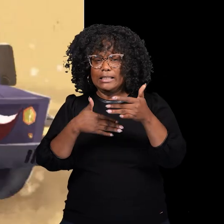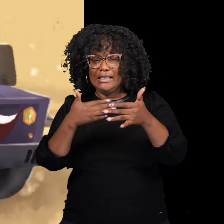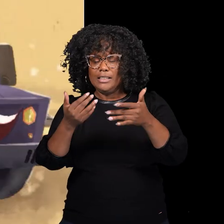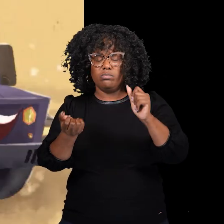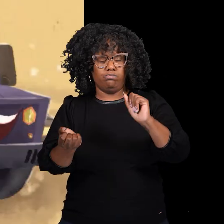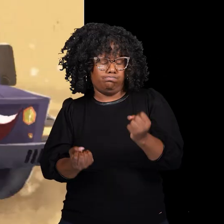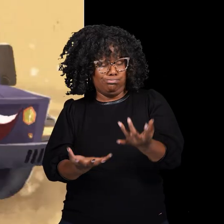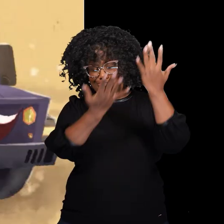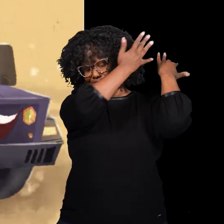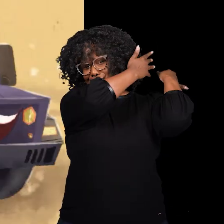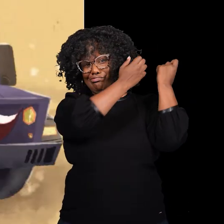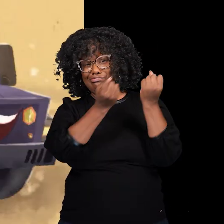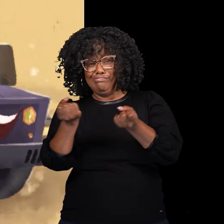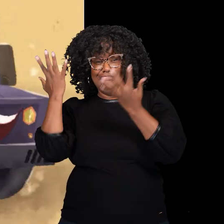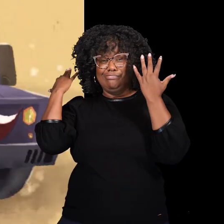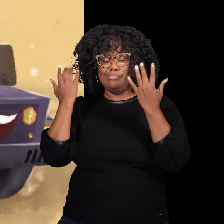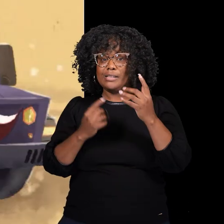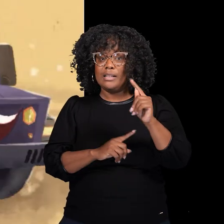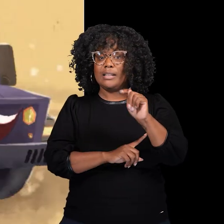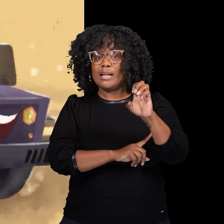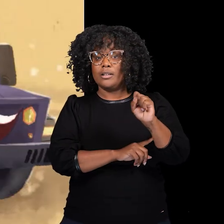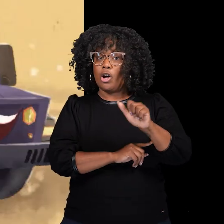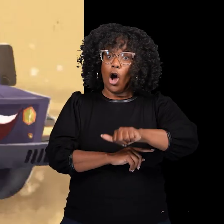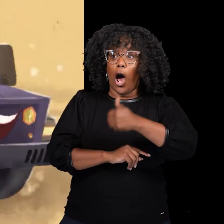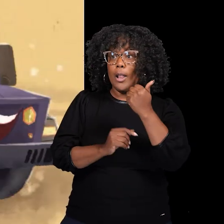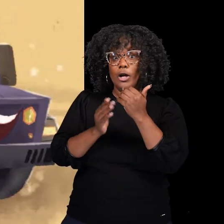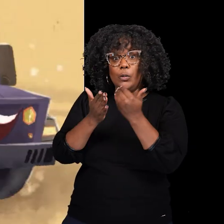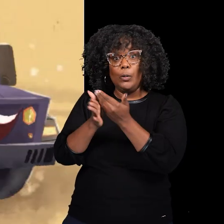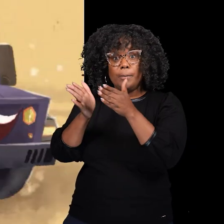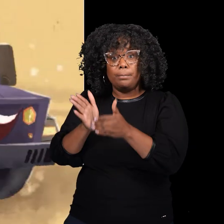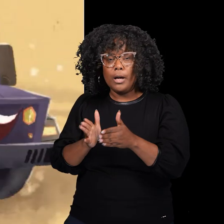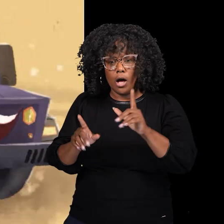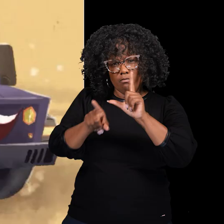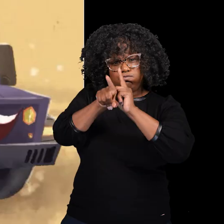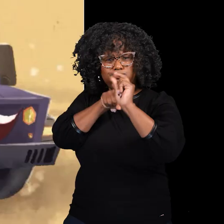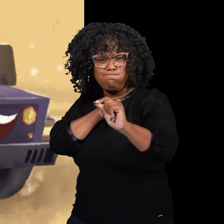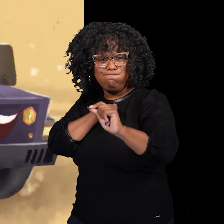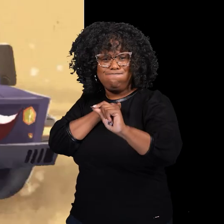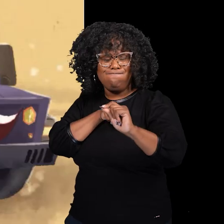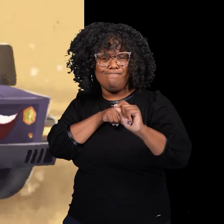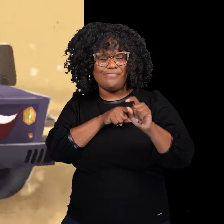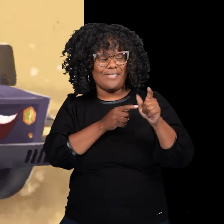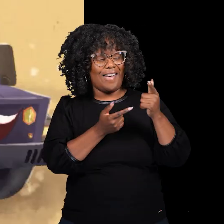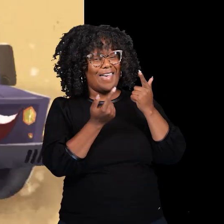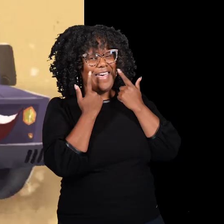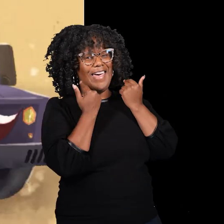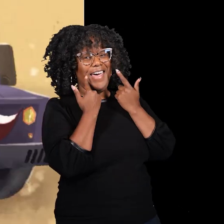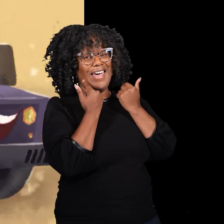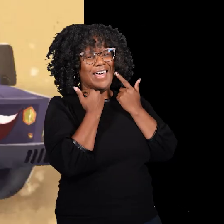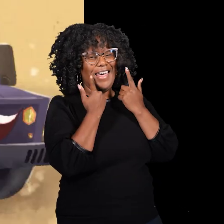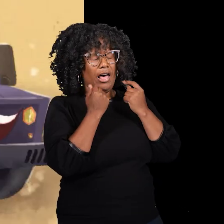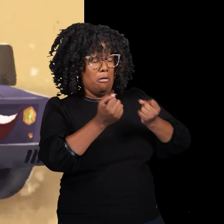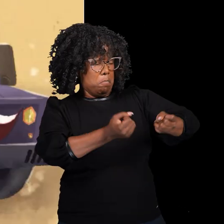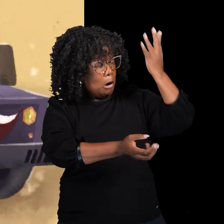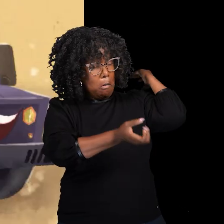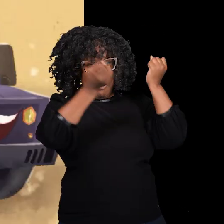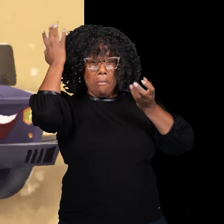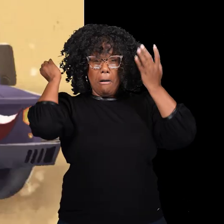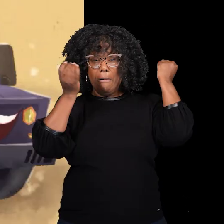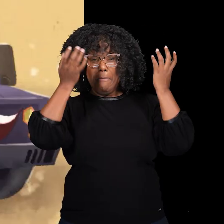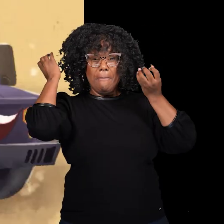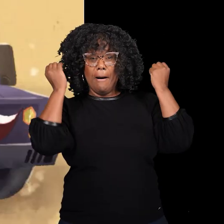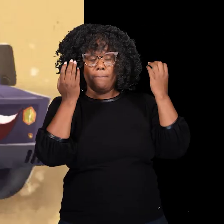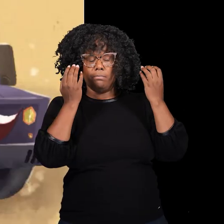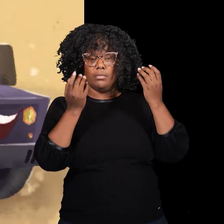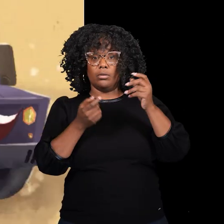dust that covers them. Tess, another rookie, zooms past. She laughs as she covers Ruby and Scout in